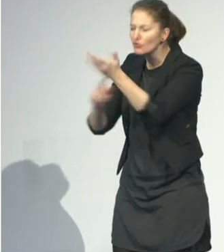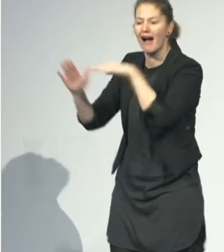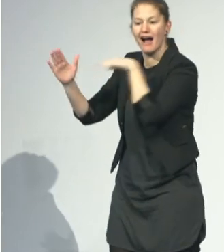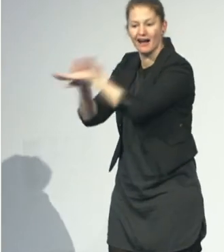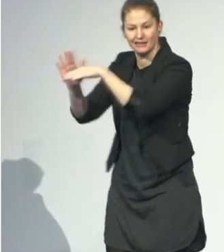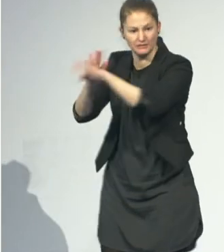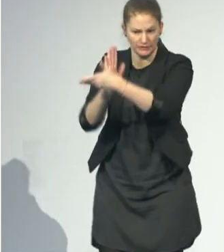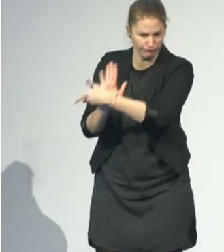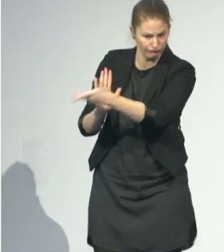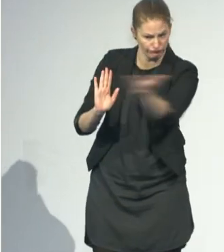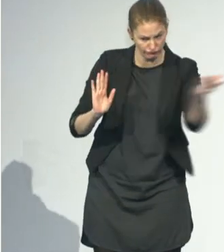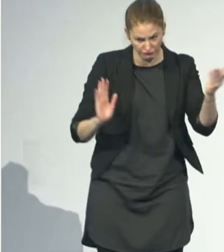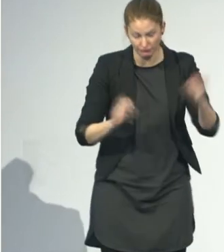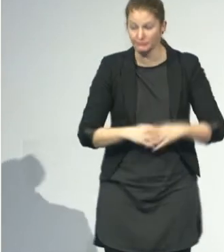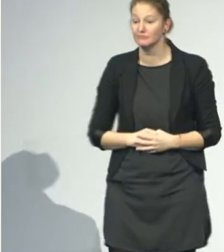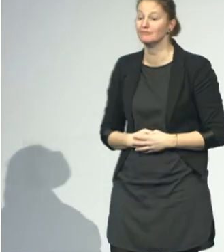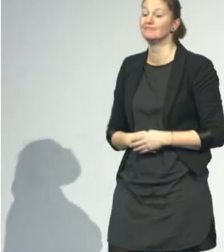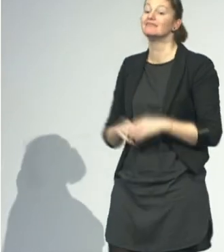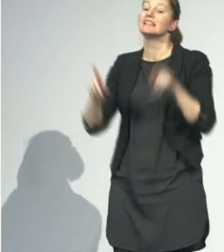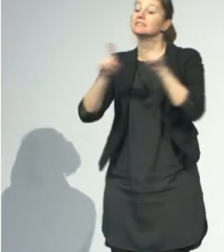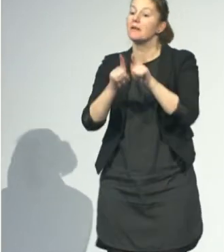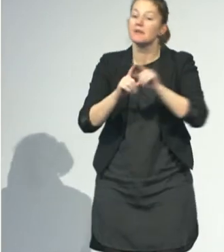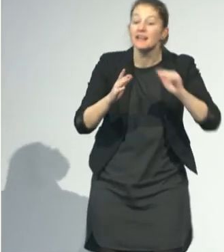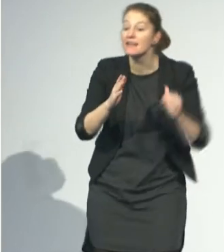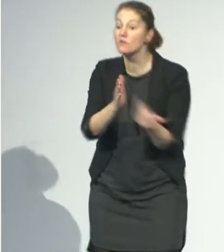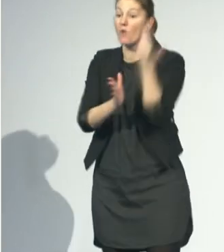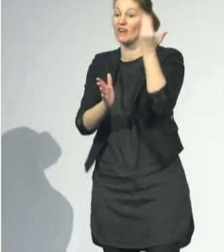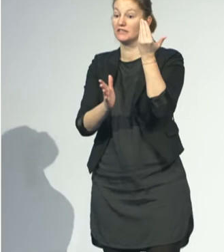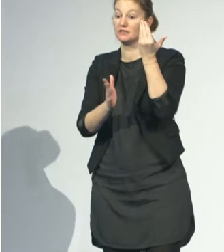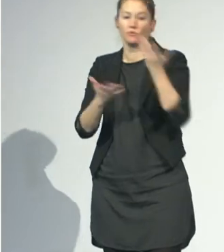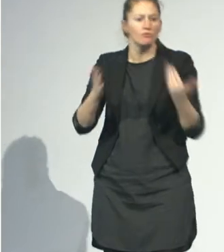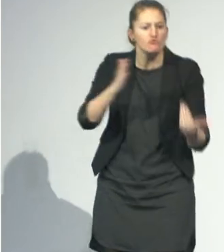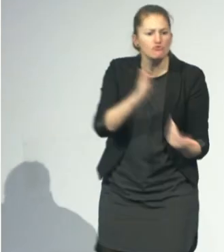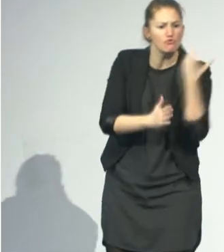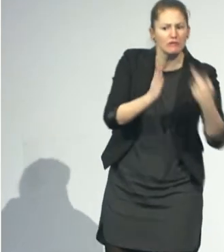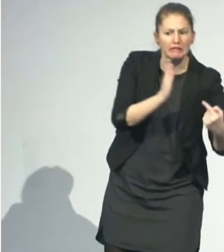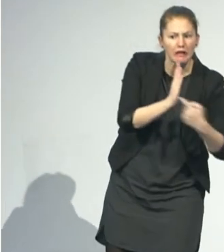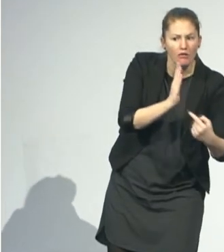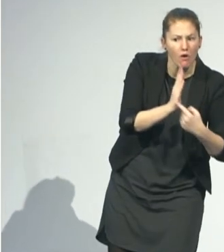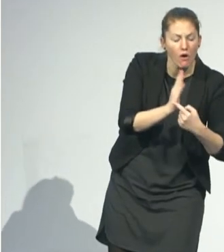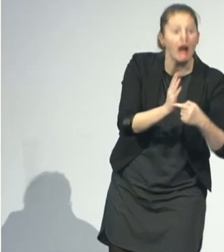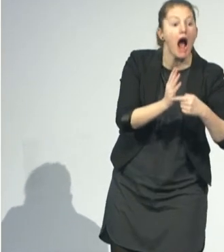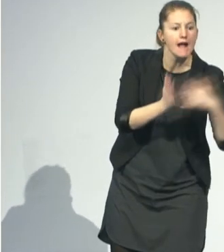and innovation in order to use these as tools to mainstream as our mission